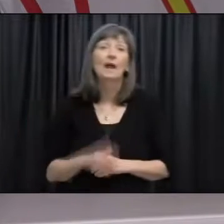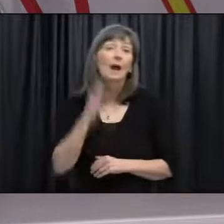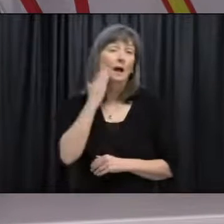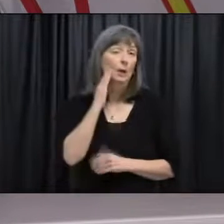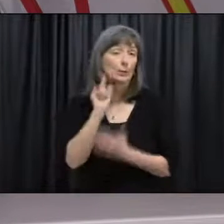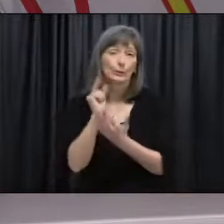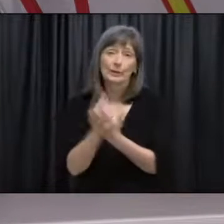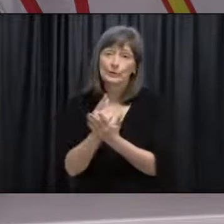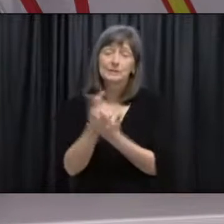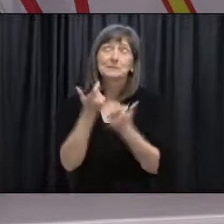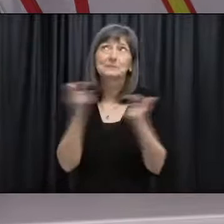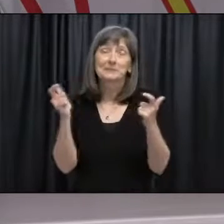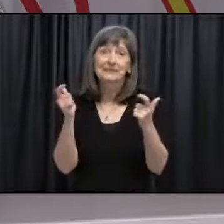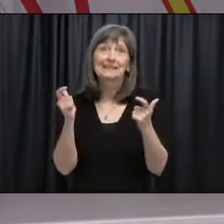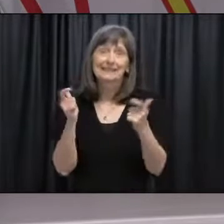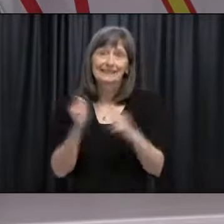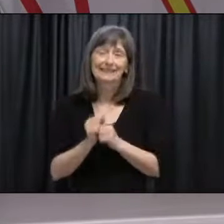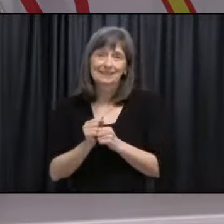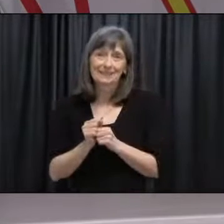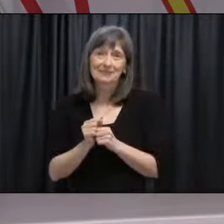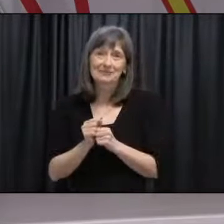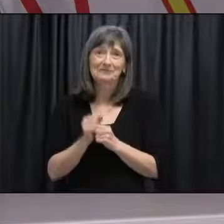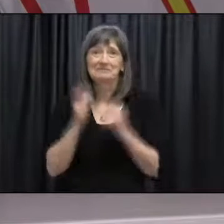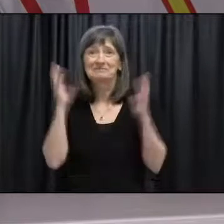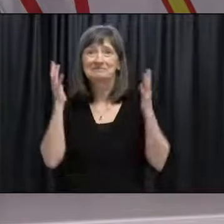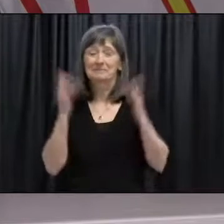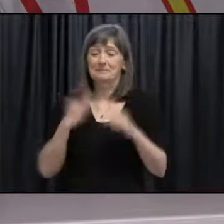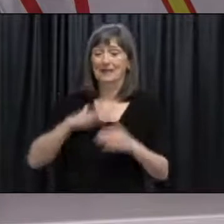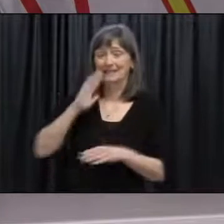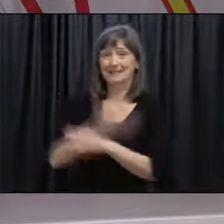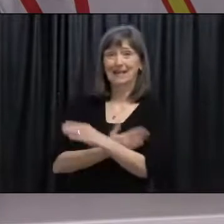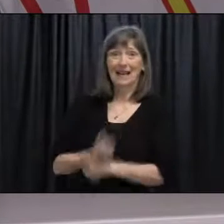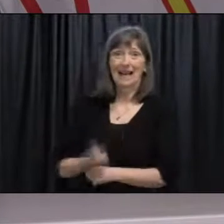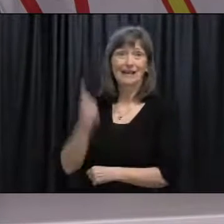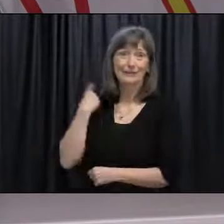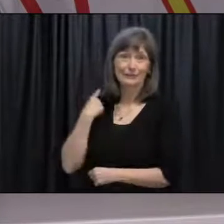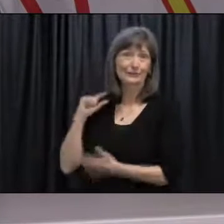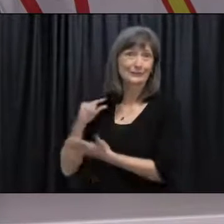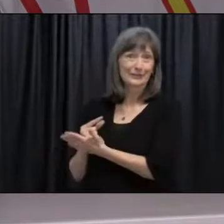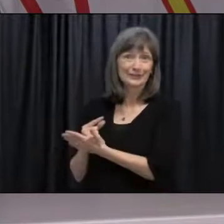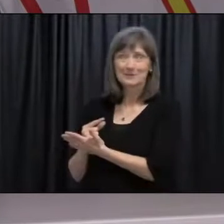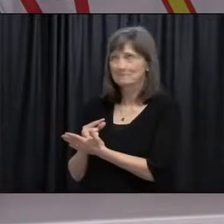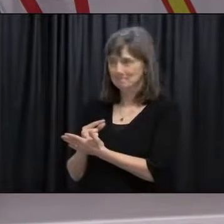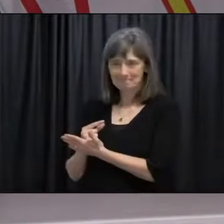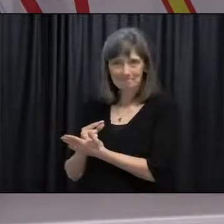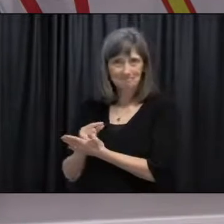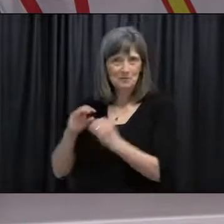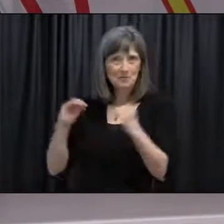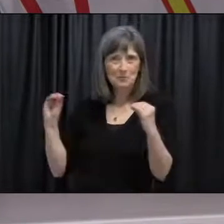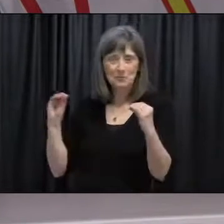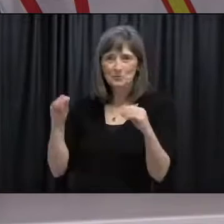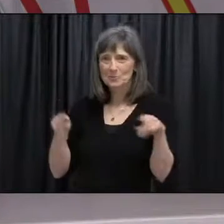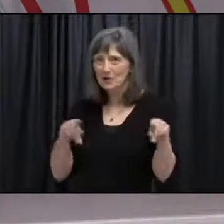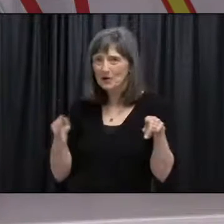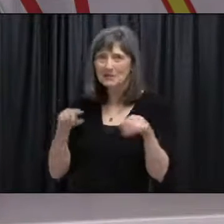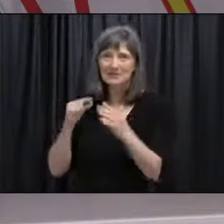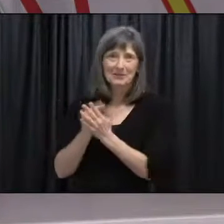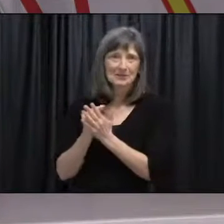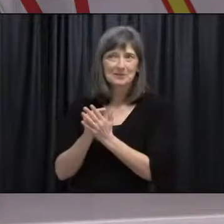milestone, and my son graduated from high school last year and wasn't able to have his